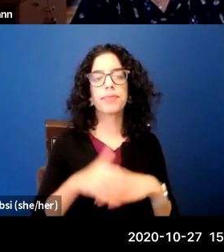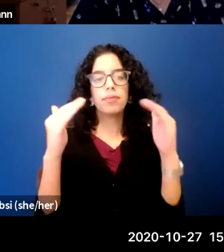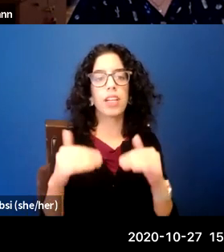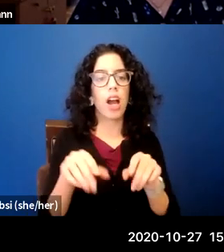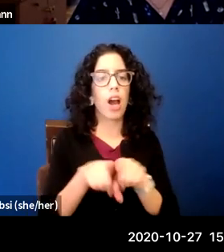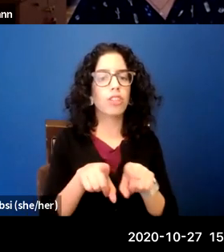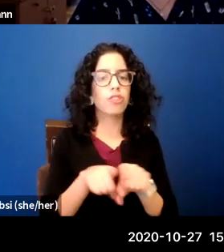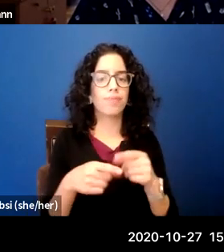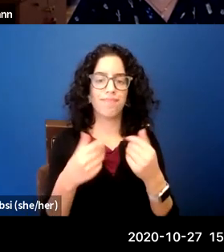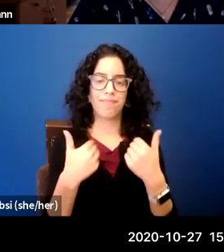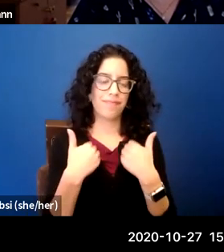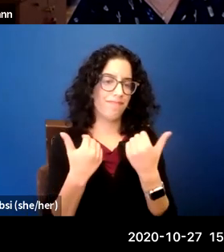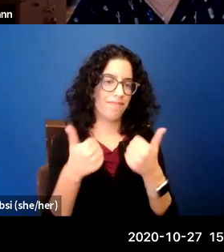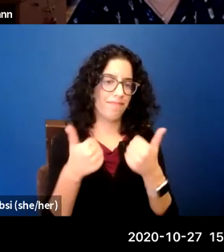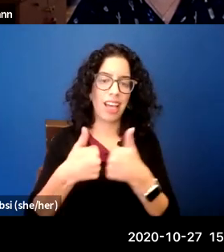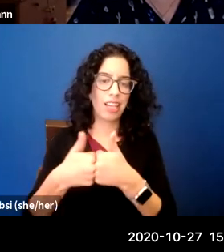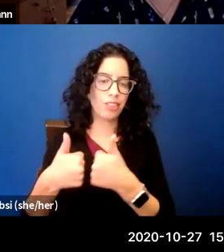Florida, so stay tuned.